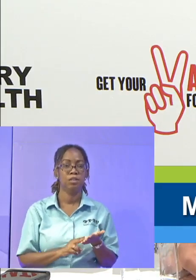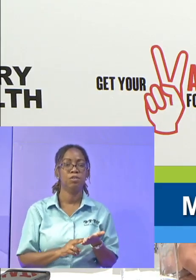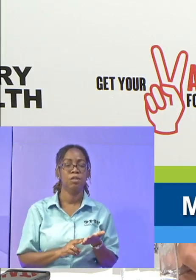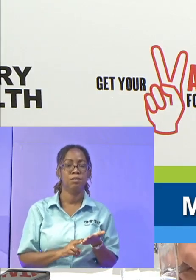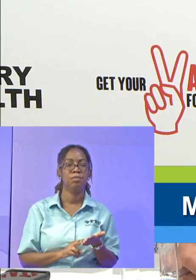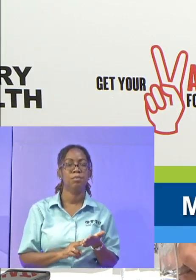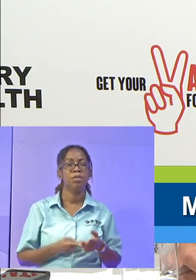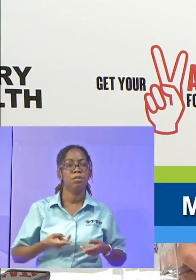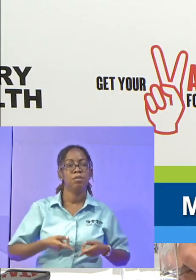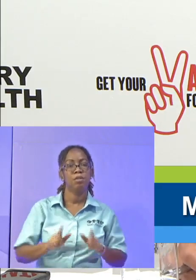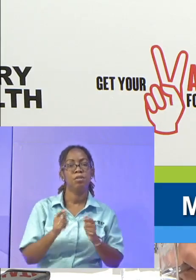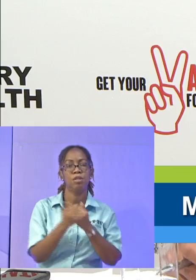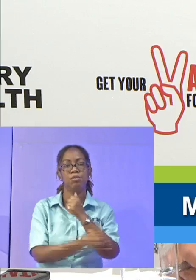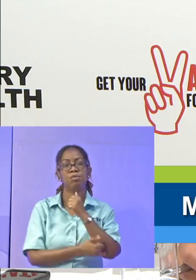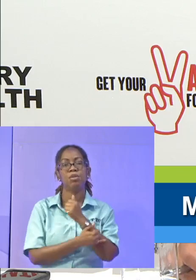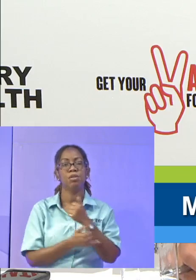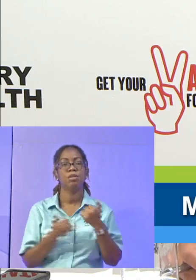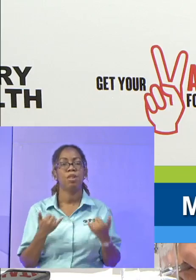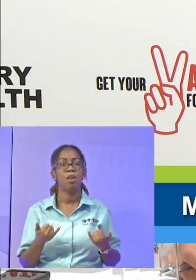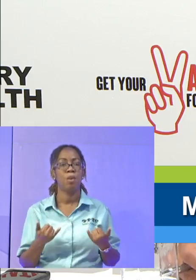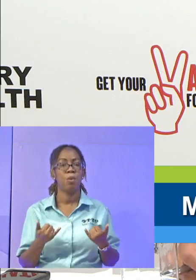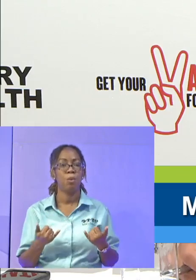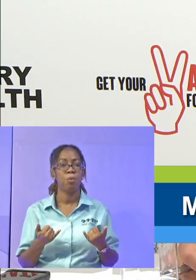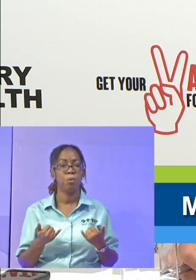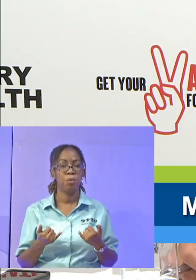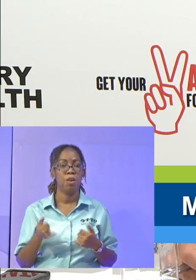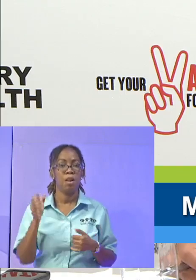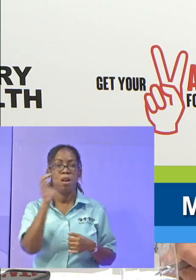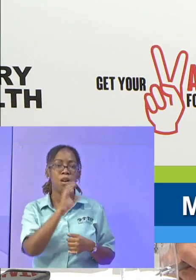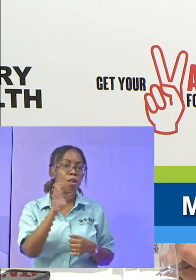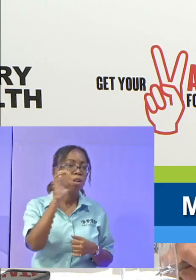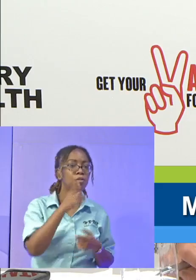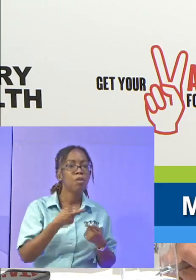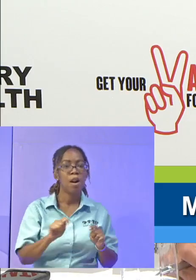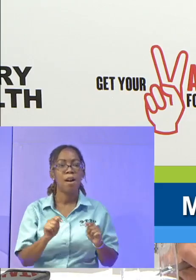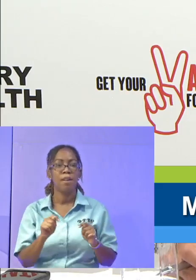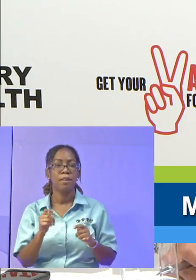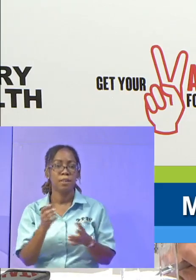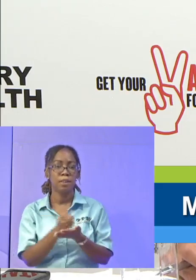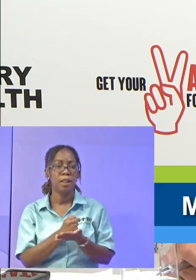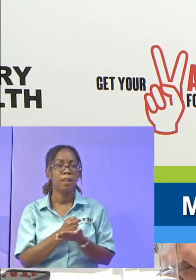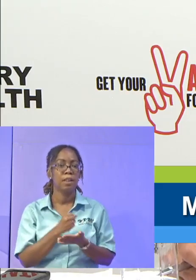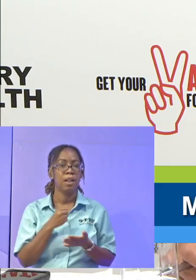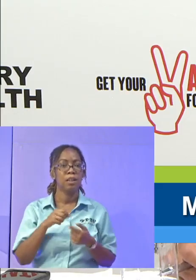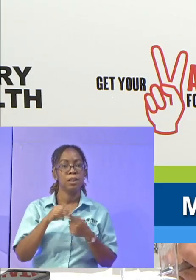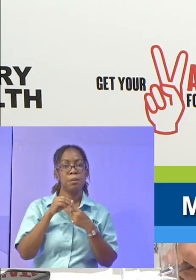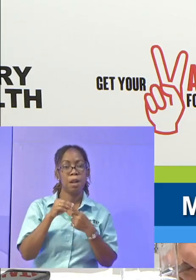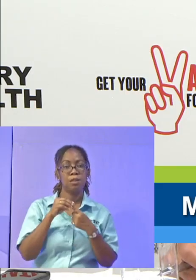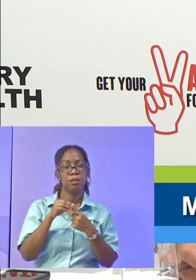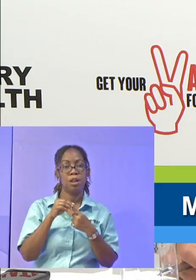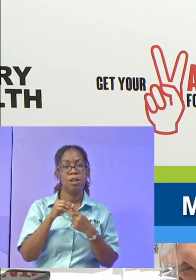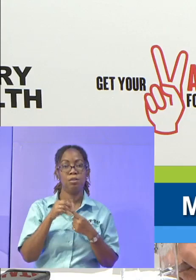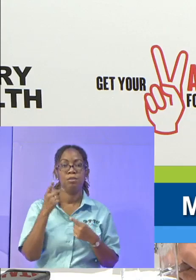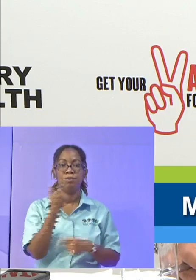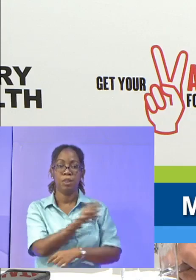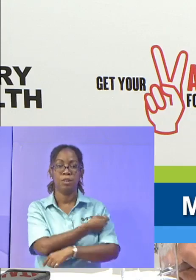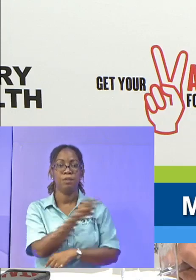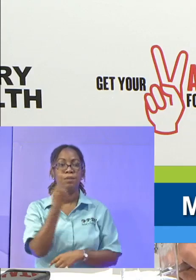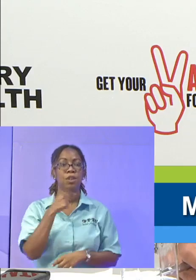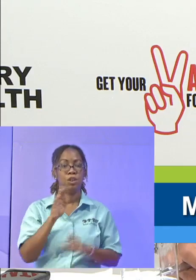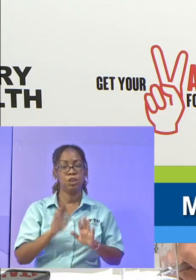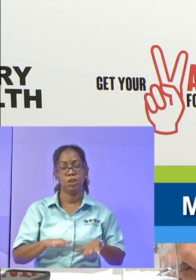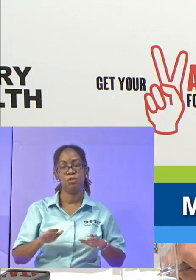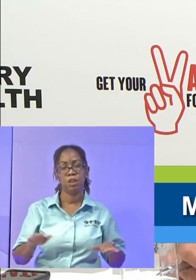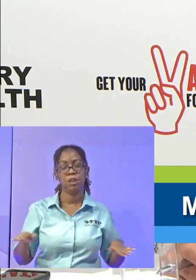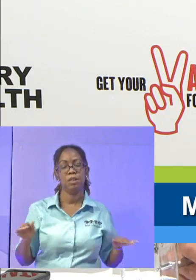are in the marketplace actively pursuing the special pediatric formula, which at this time seems